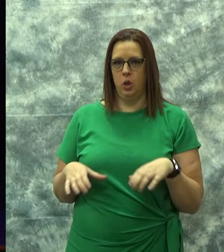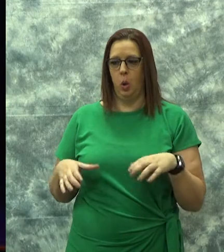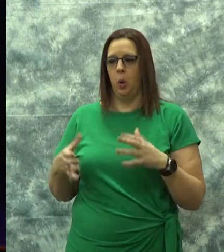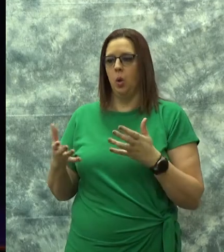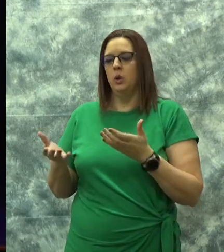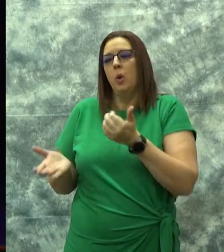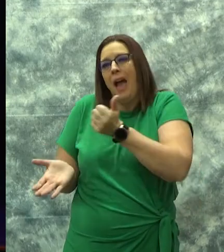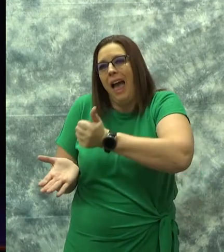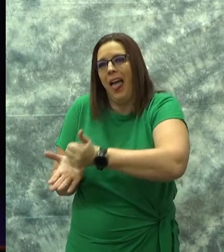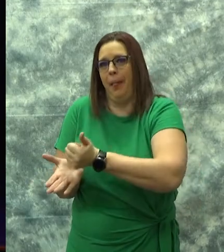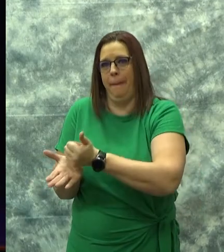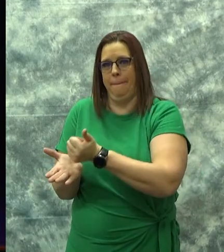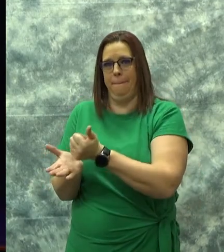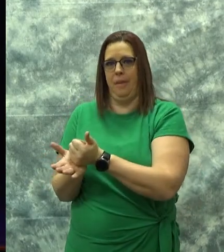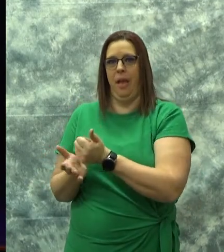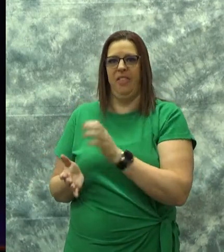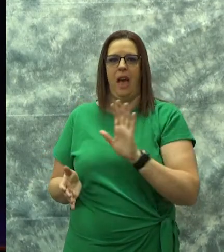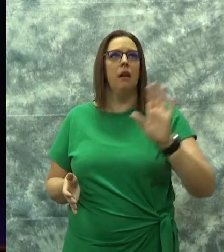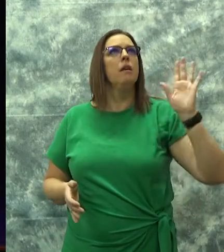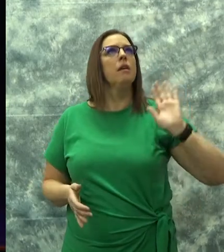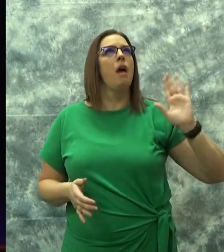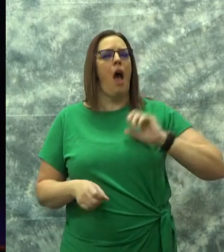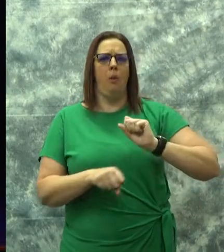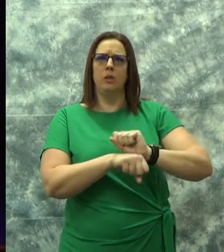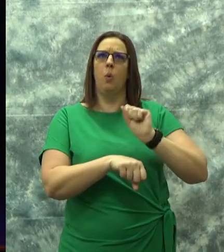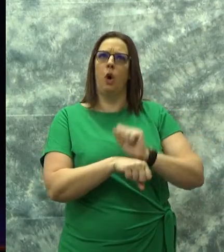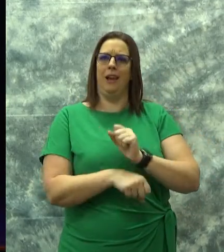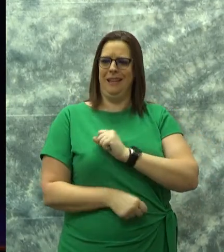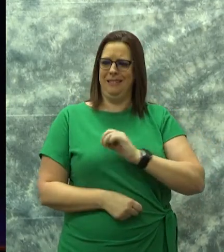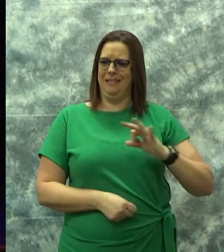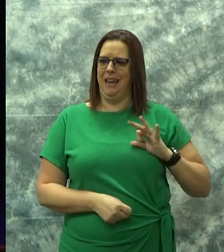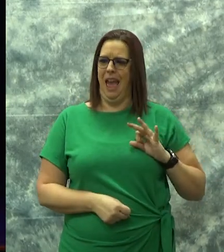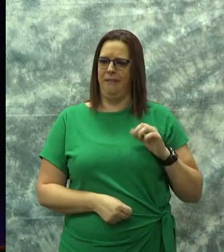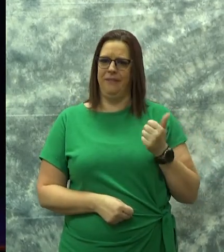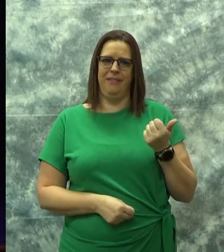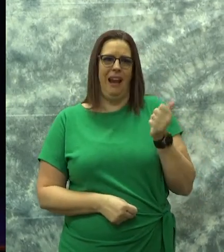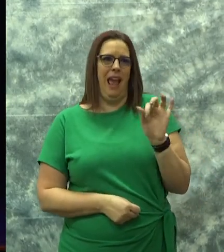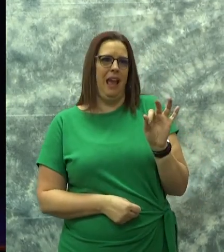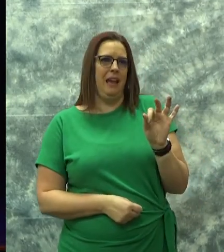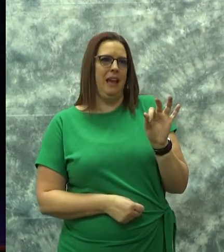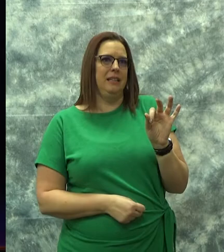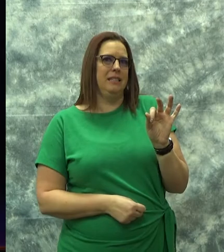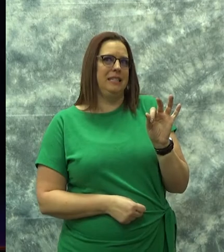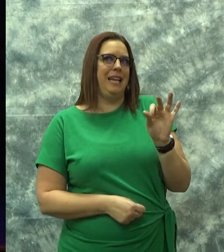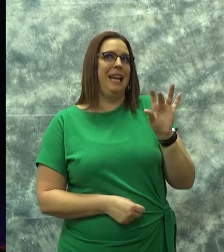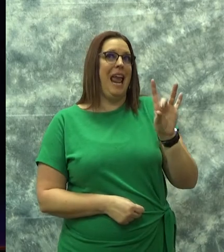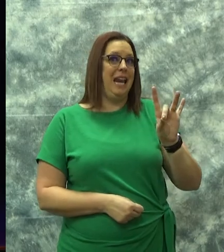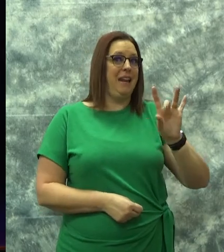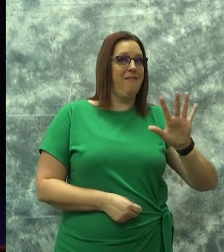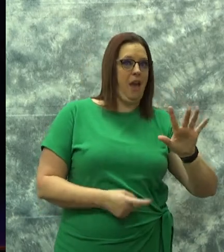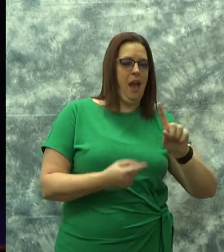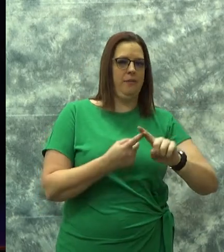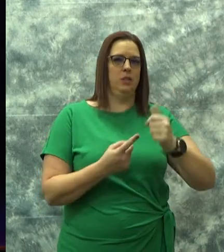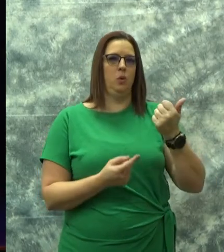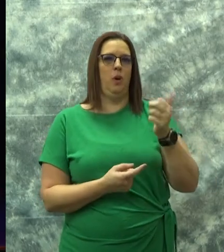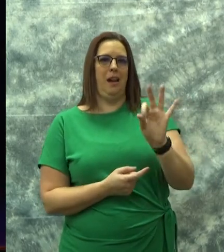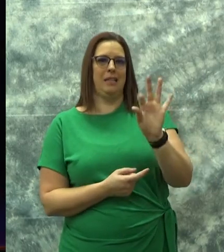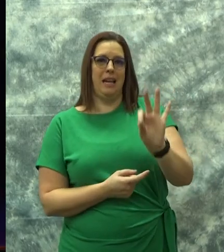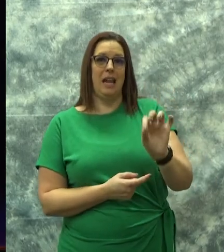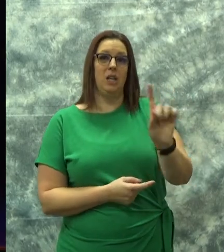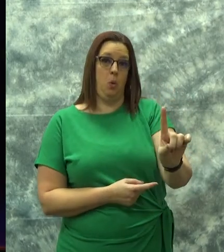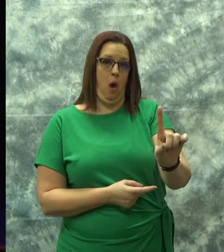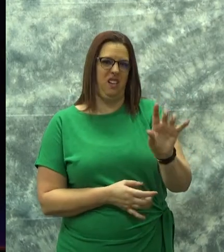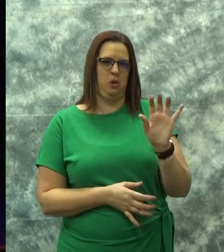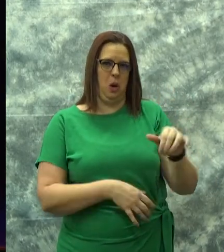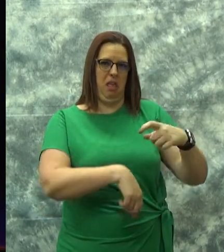the weightiness of it. I was working here on staff from 1985 to 1991, and during that time,